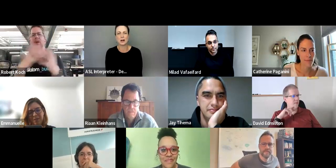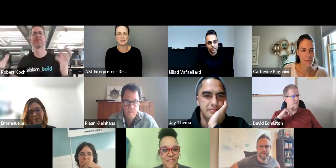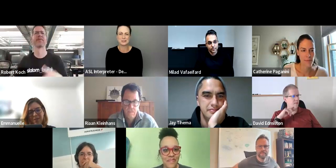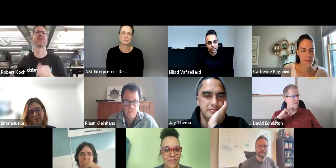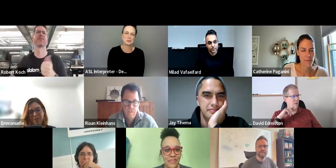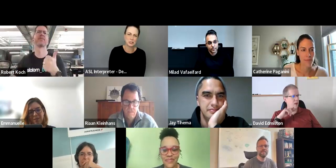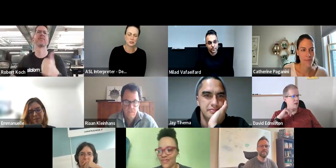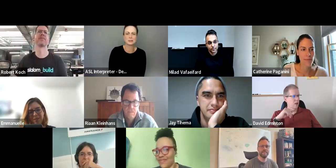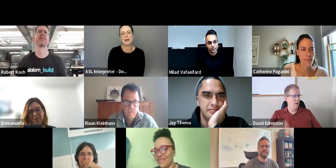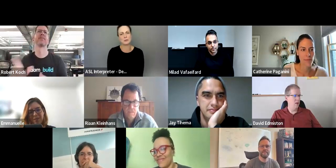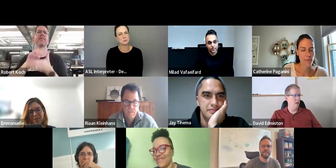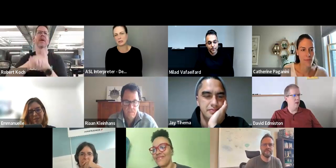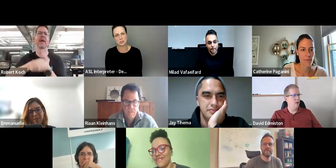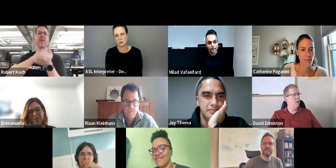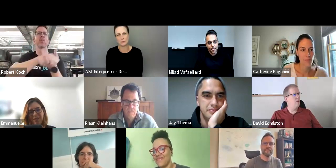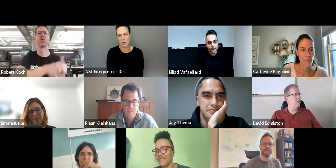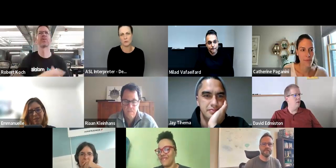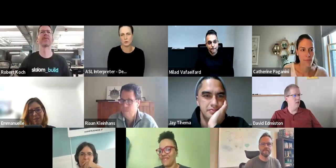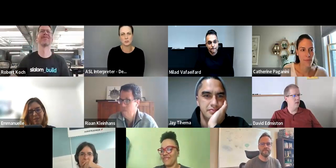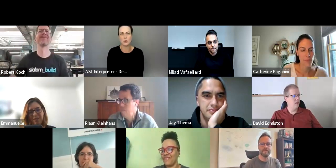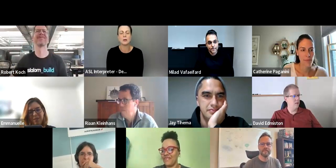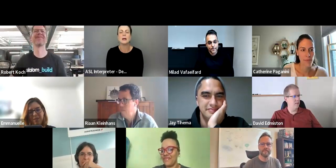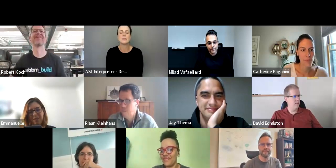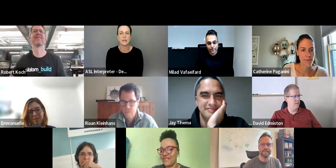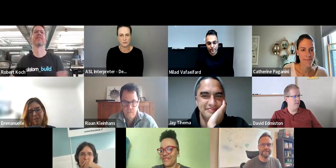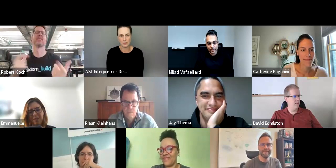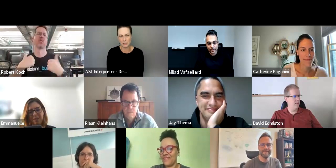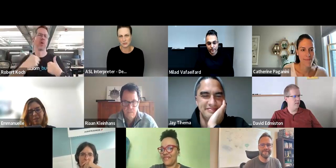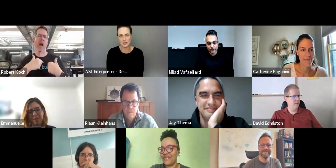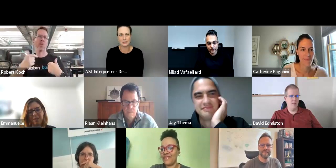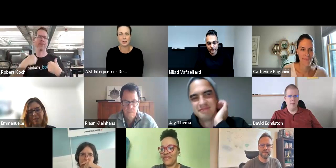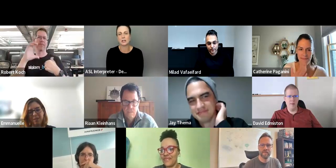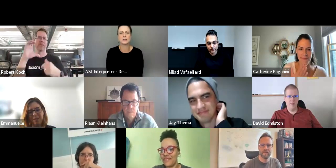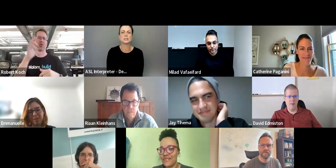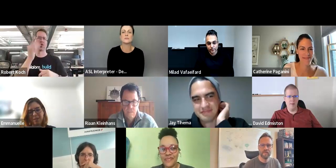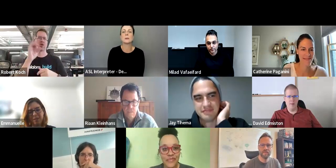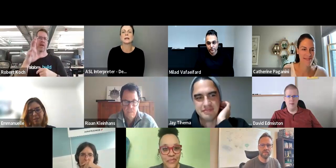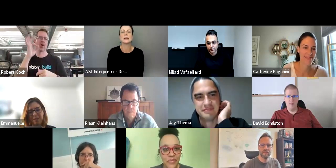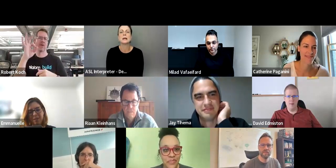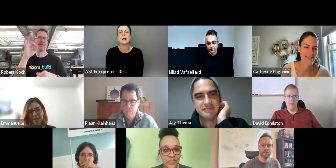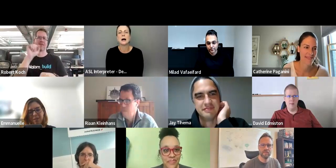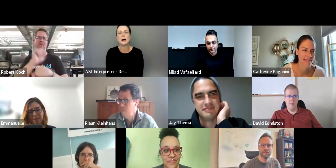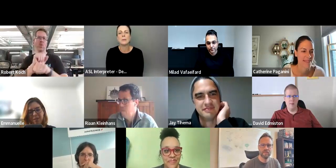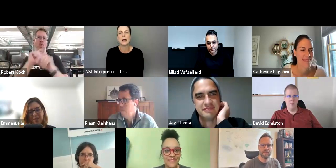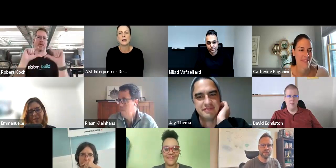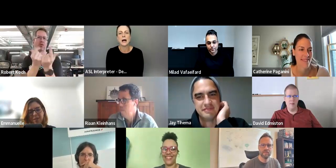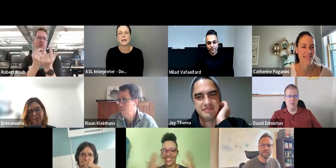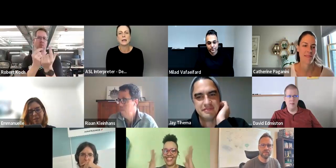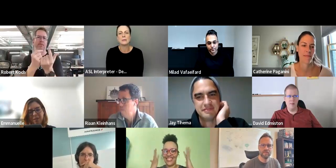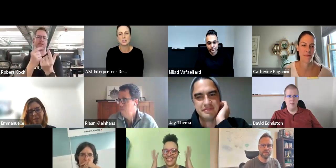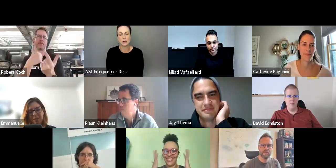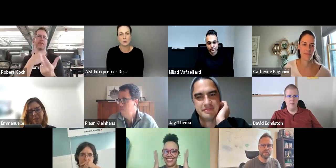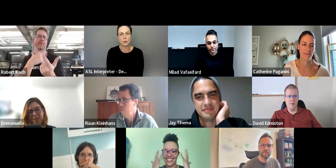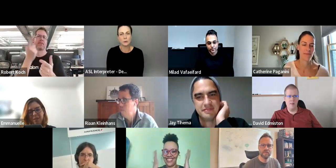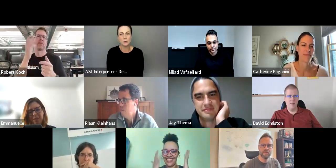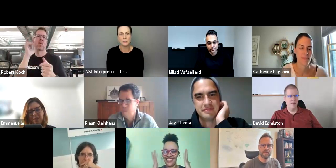all the processes and procedures. And Catherine's been extremely helpful. So thank you very much for that. And congratulations, everybody. And I